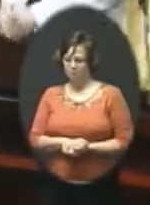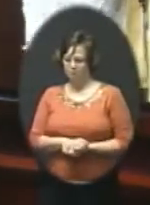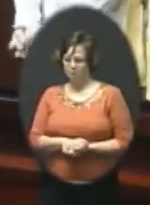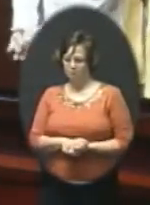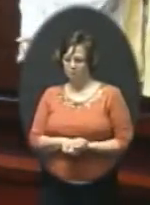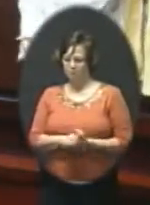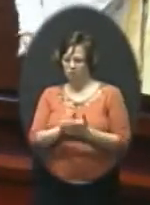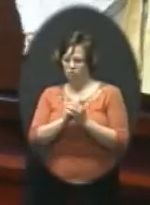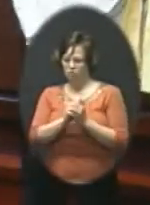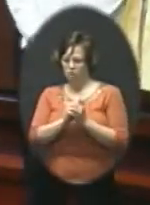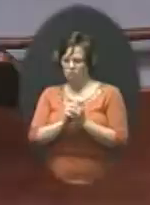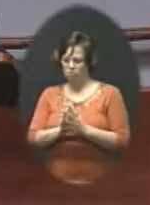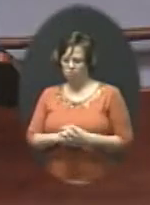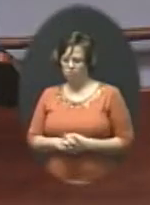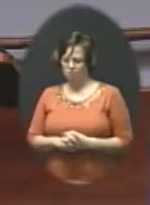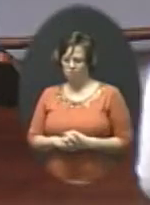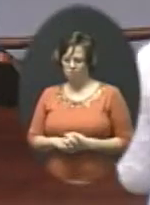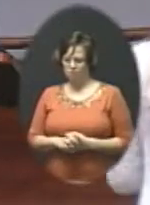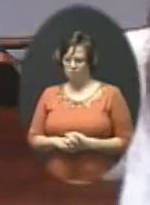Congratulations.